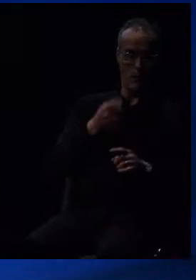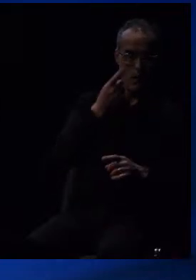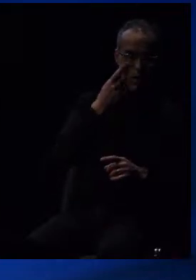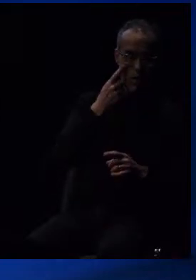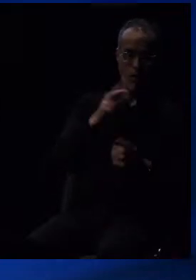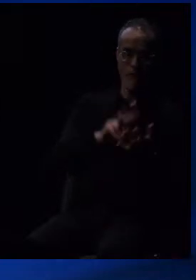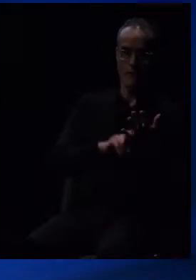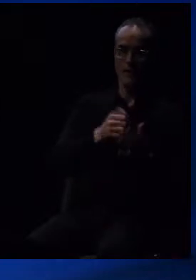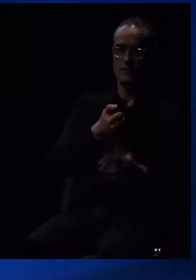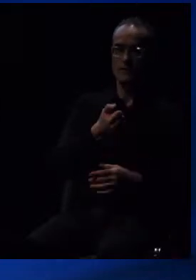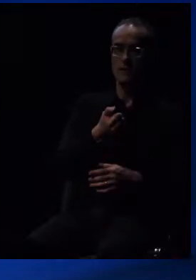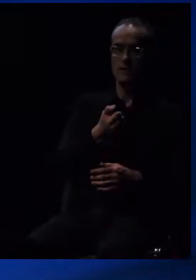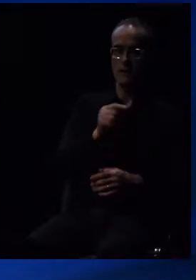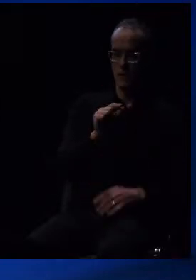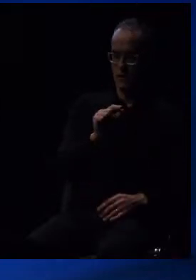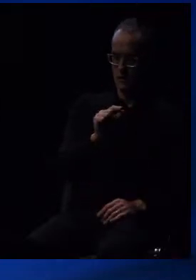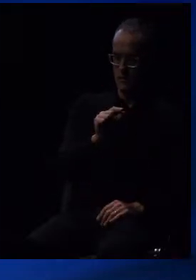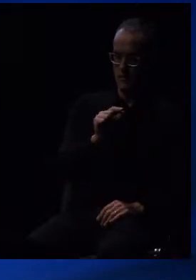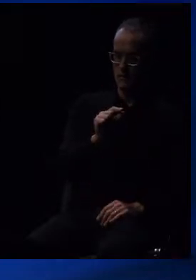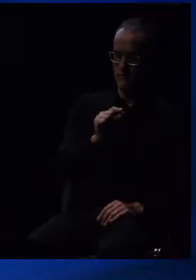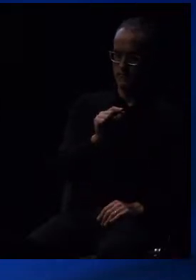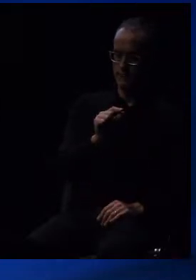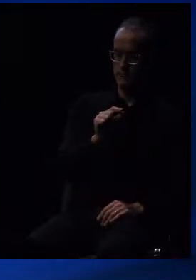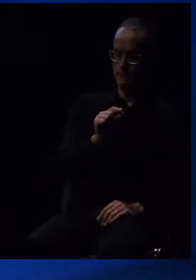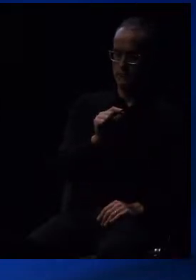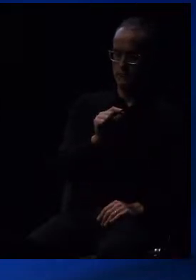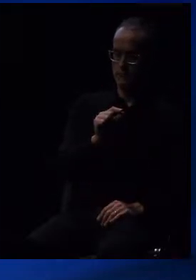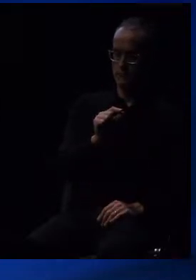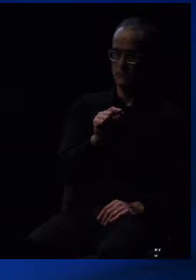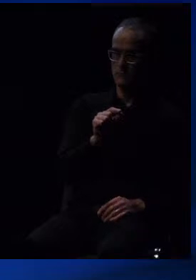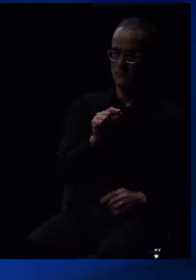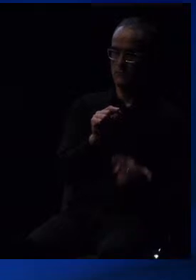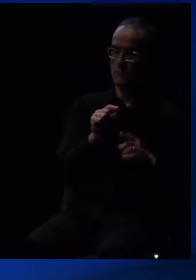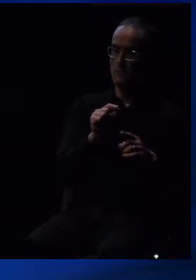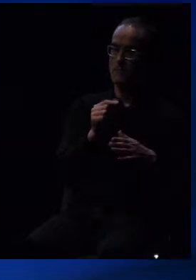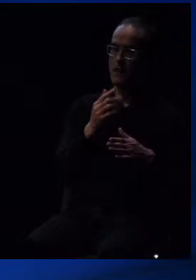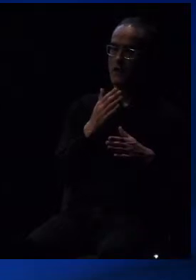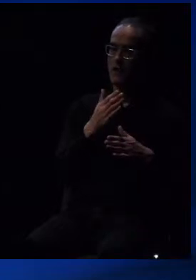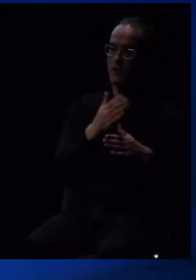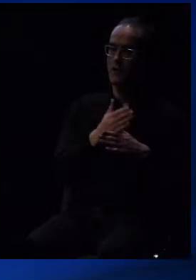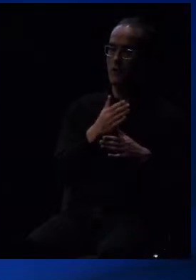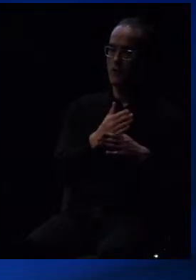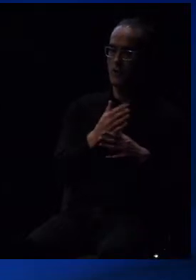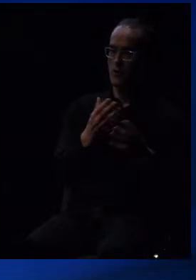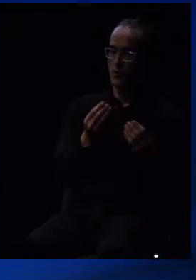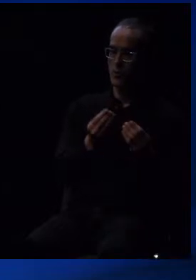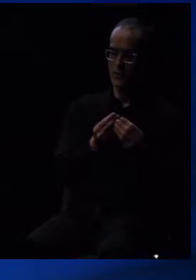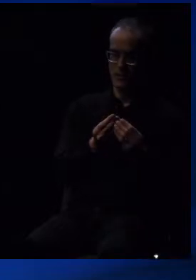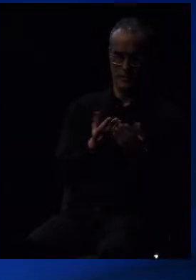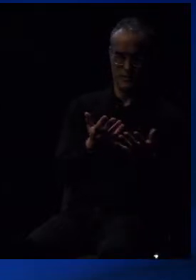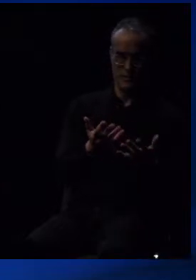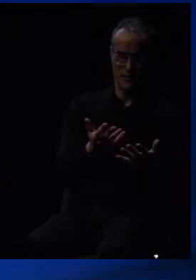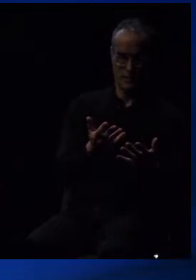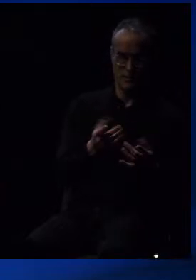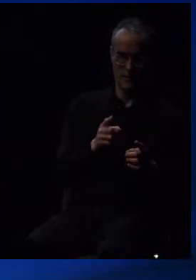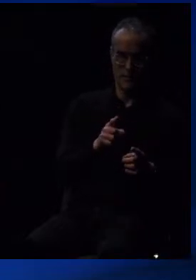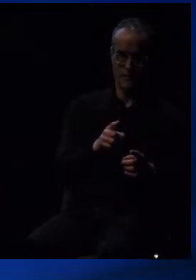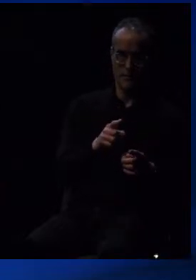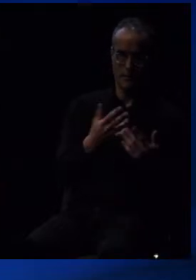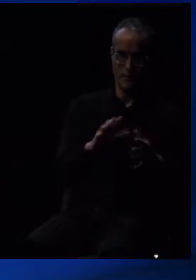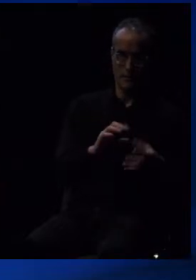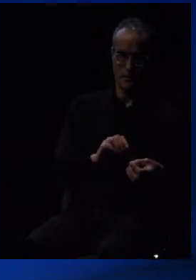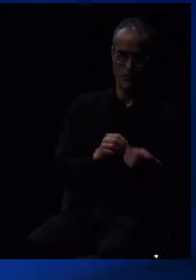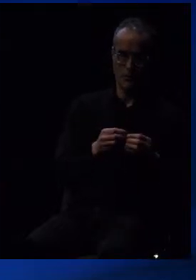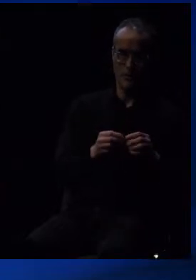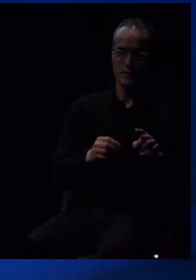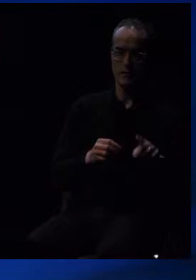a little bit. So I was working around existing LUT that was created. So it's also one of the techniques